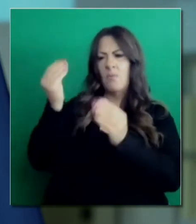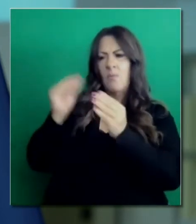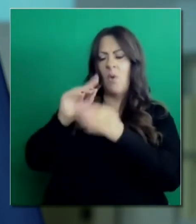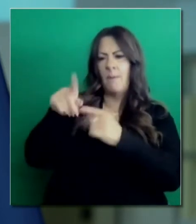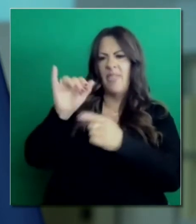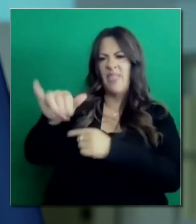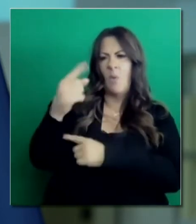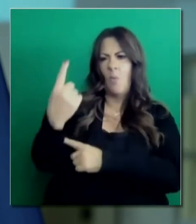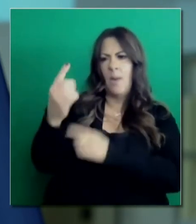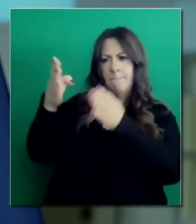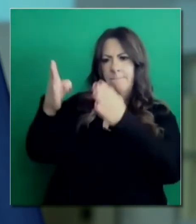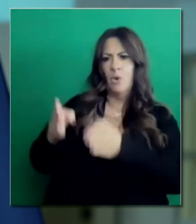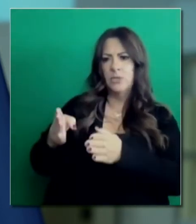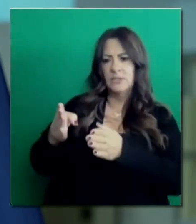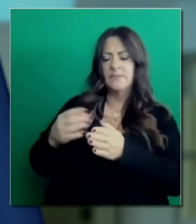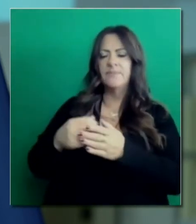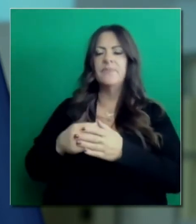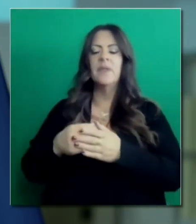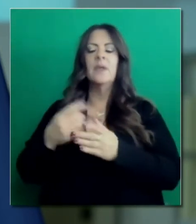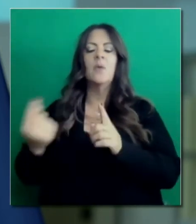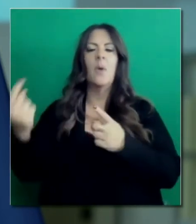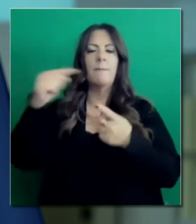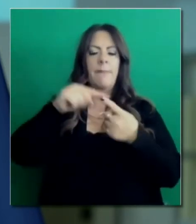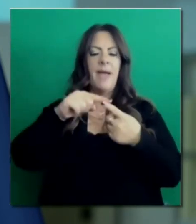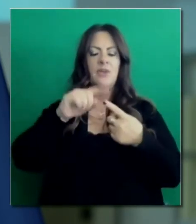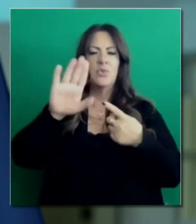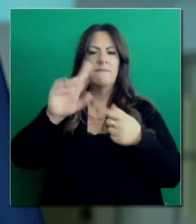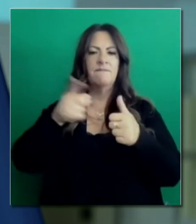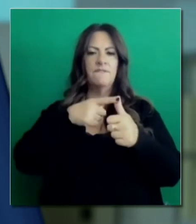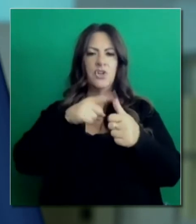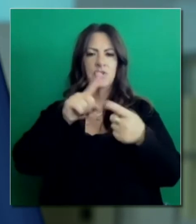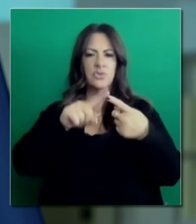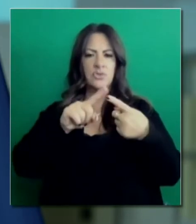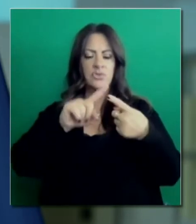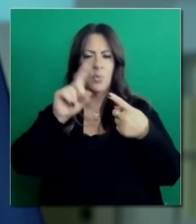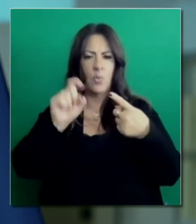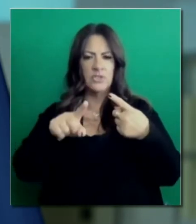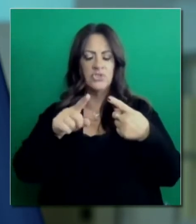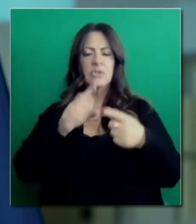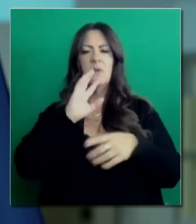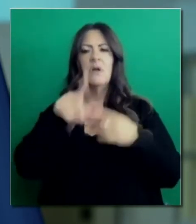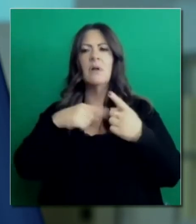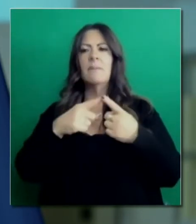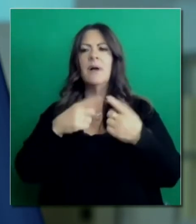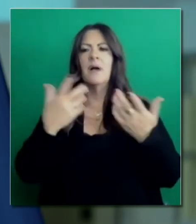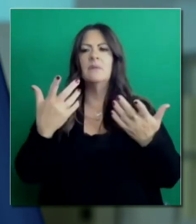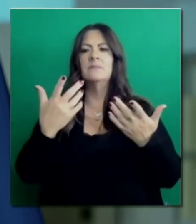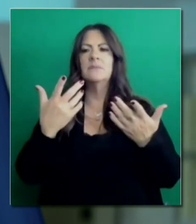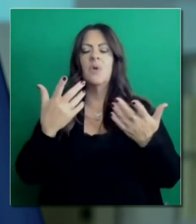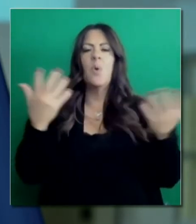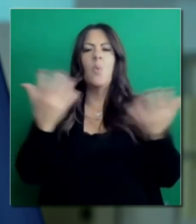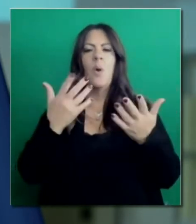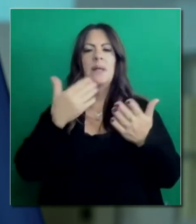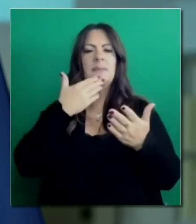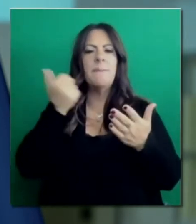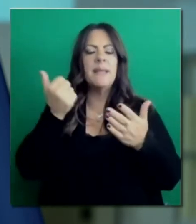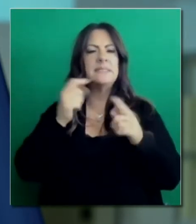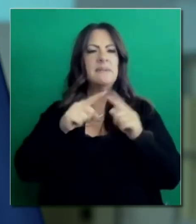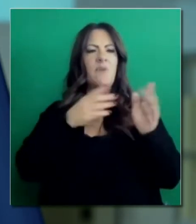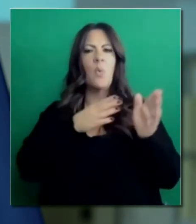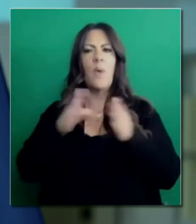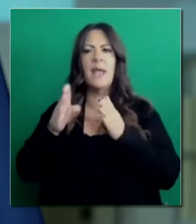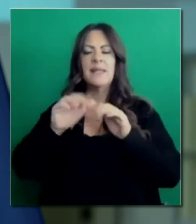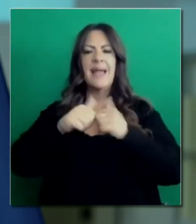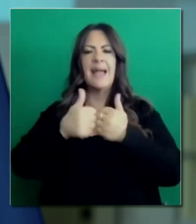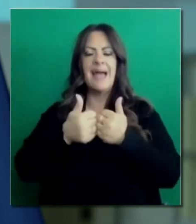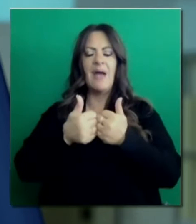to the broader issue of effective non-pharmaceutical interventions and strategies to use science and data